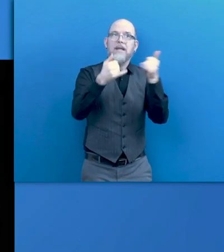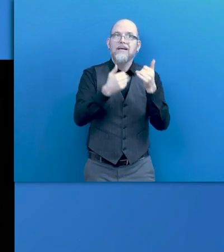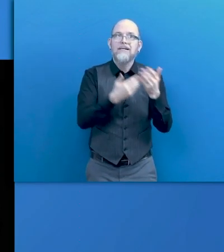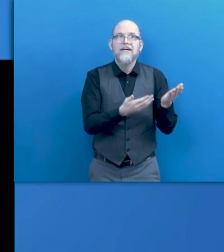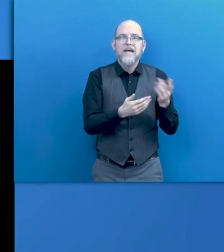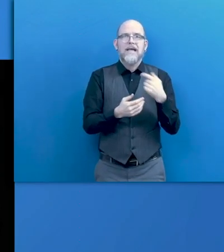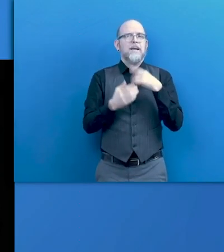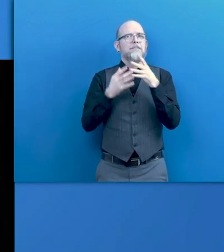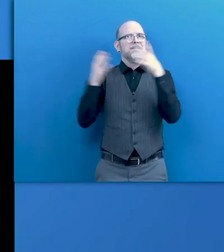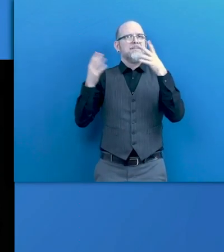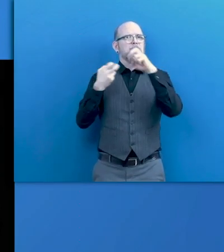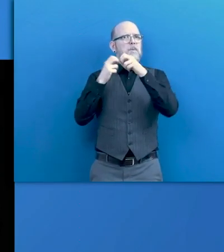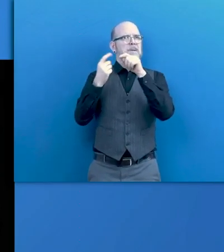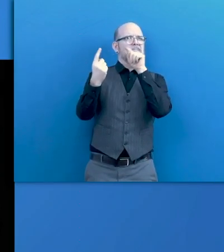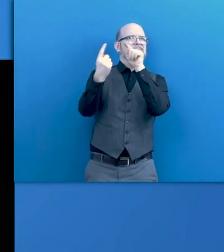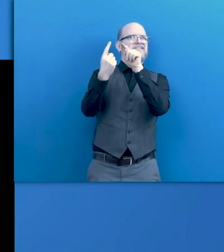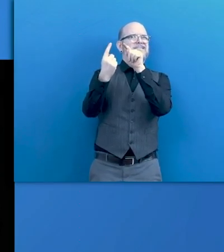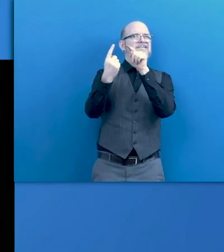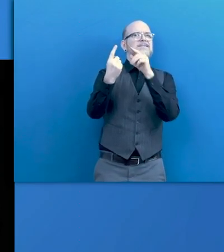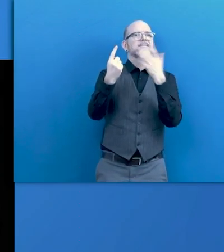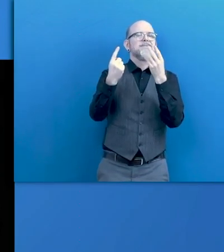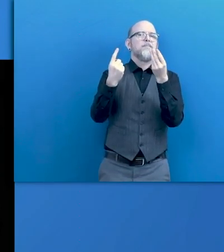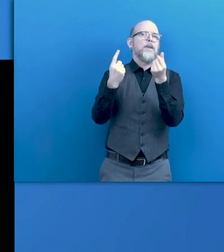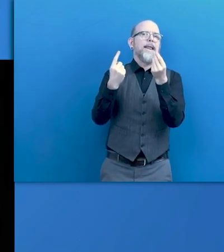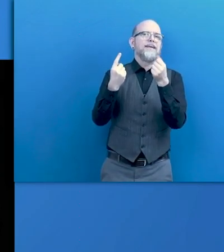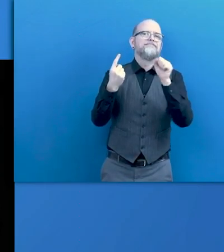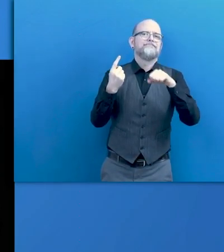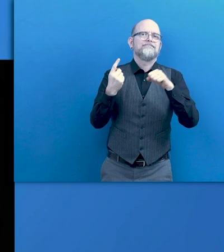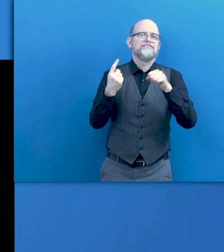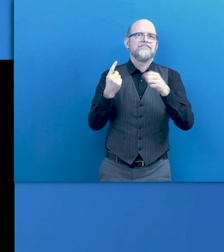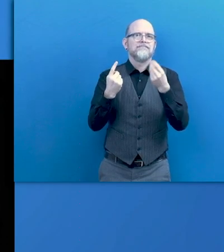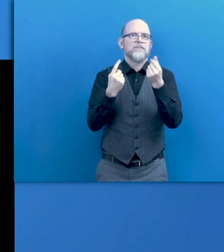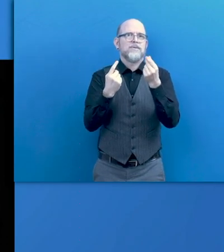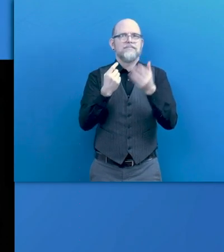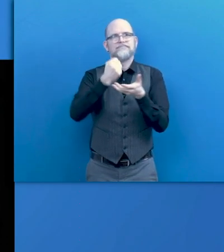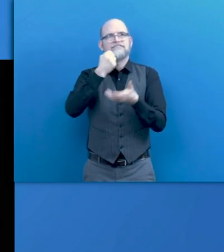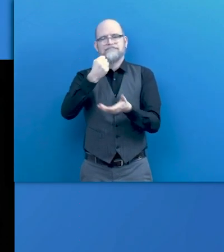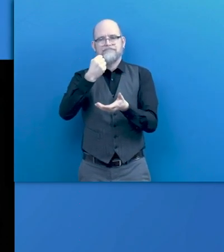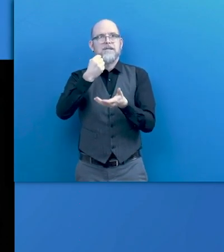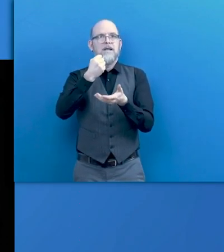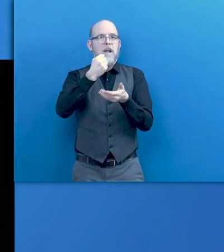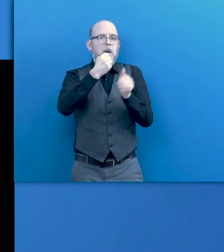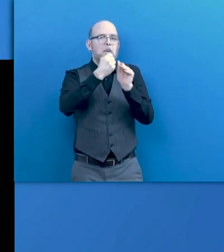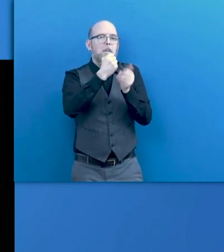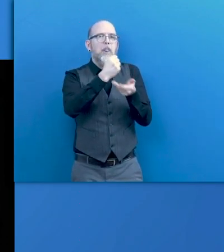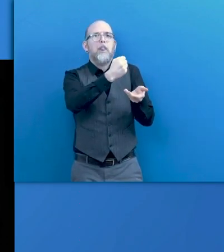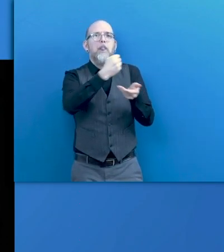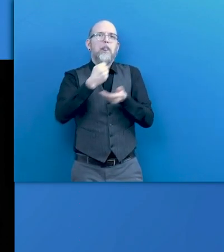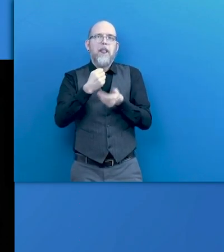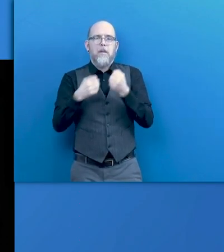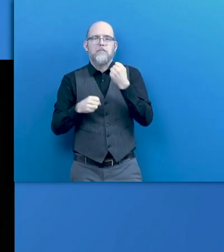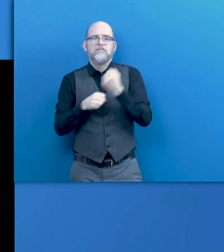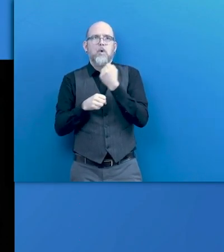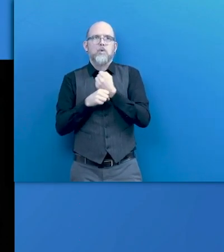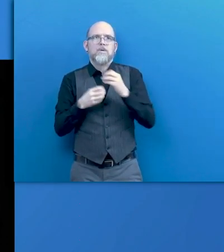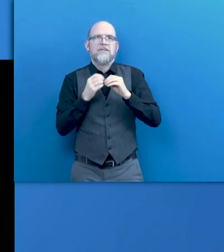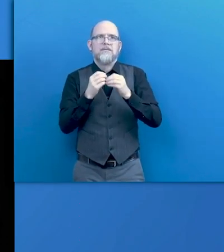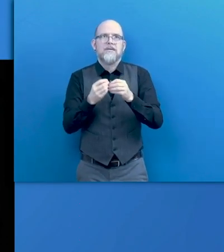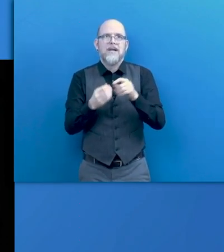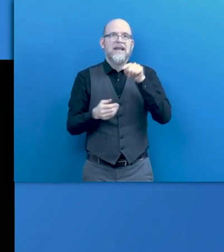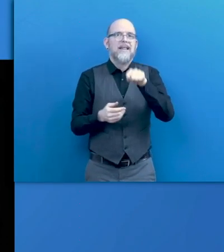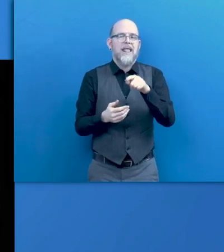Our main problem with things like this is, of course, always monetary. Because we have a certain budget for our products and we somehow